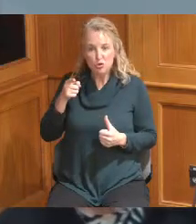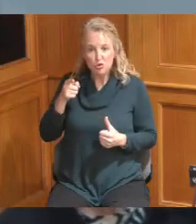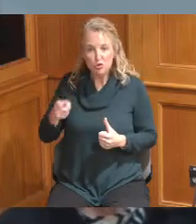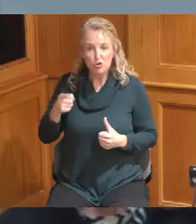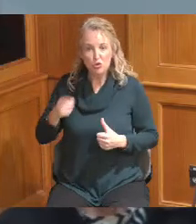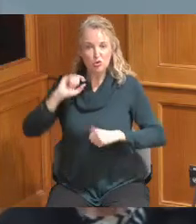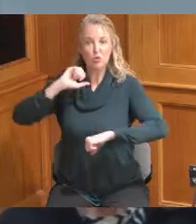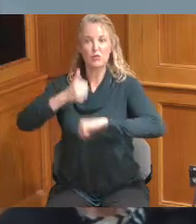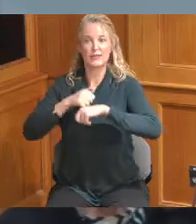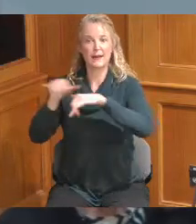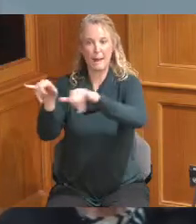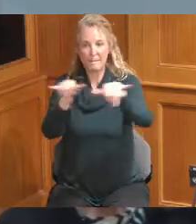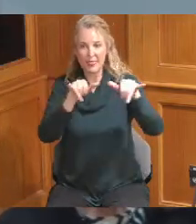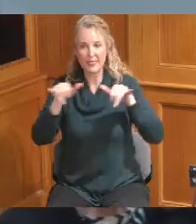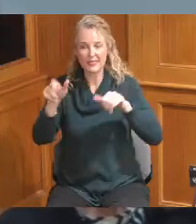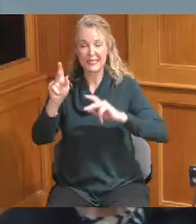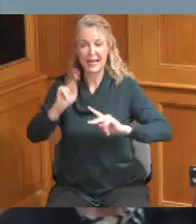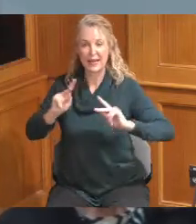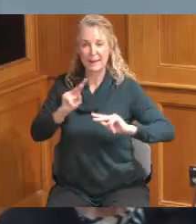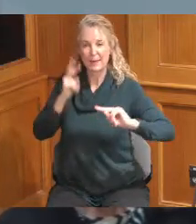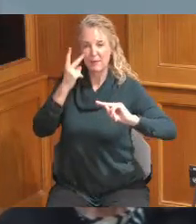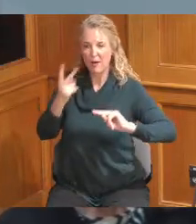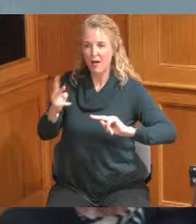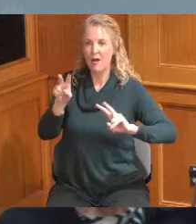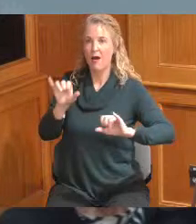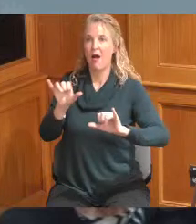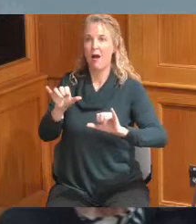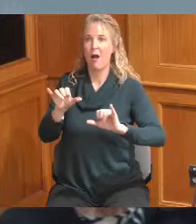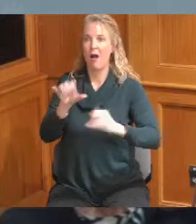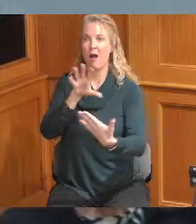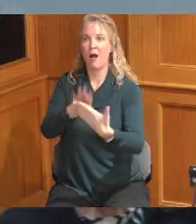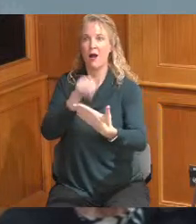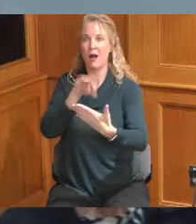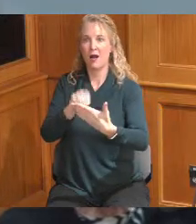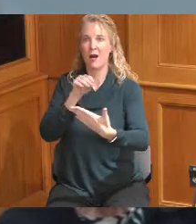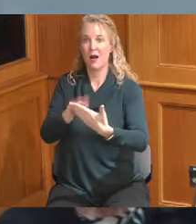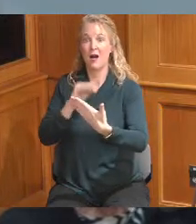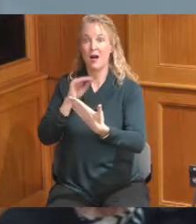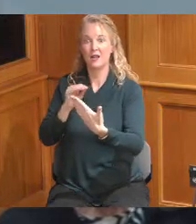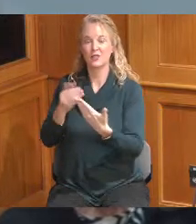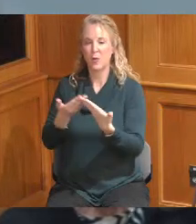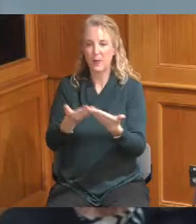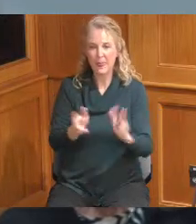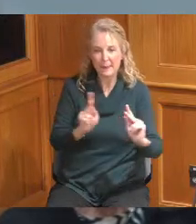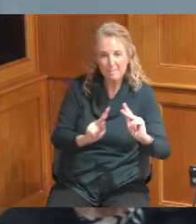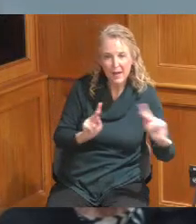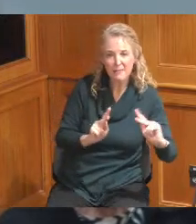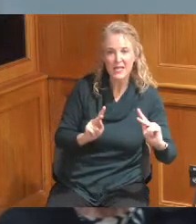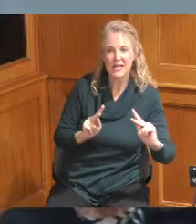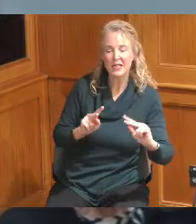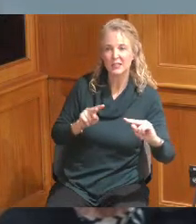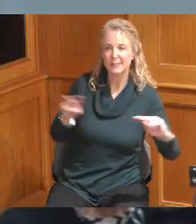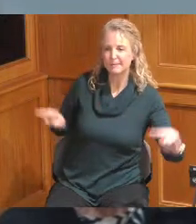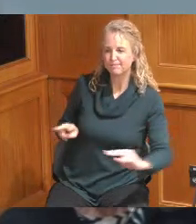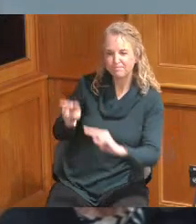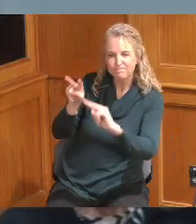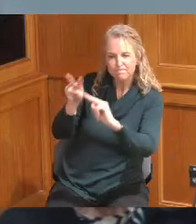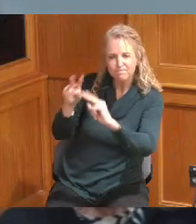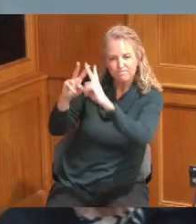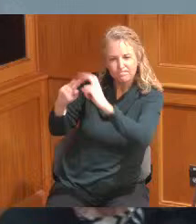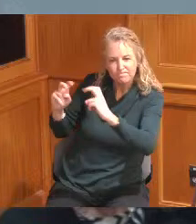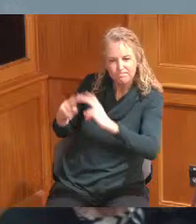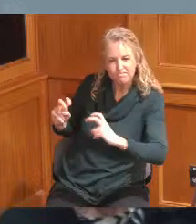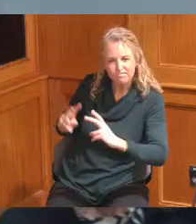you. They follow after you. And so they're looking, the public, the community is looking very